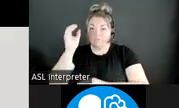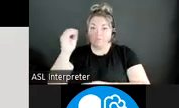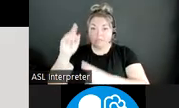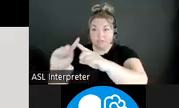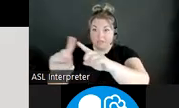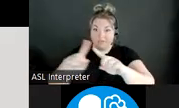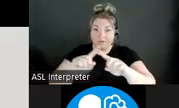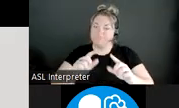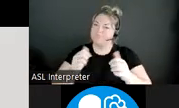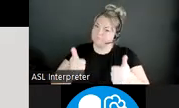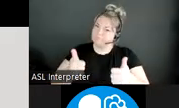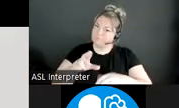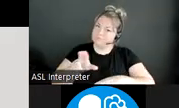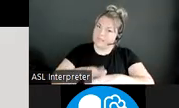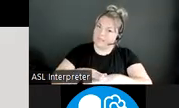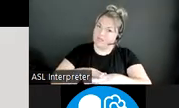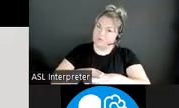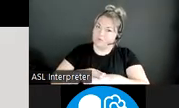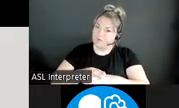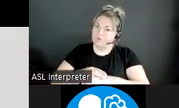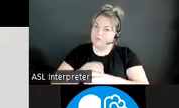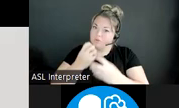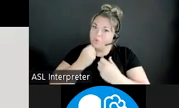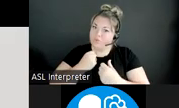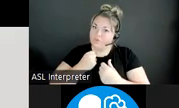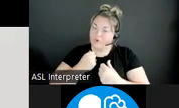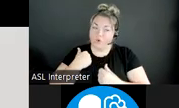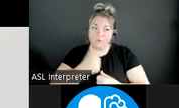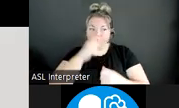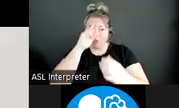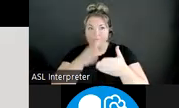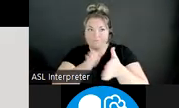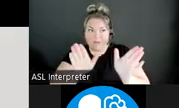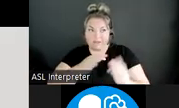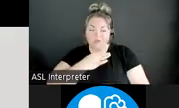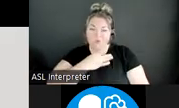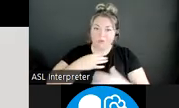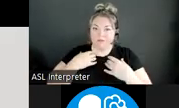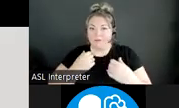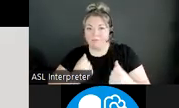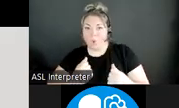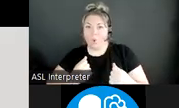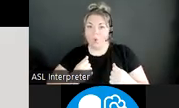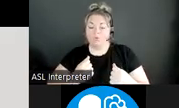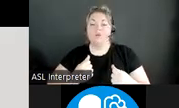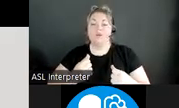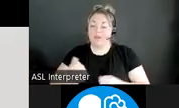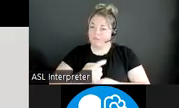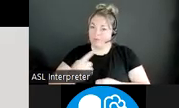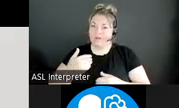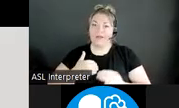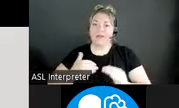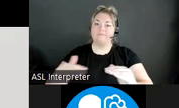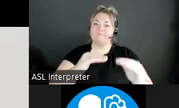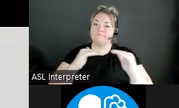natural and useful. We have an open mind. We be curious and we be bold. Everyone has an equal